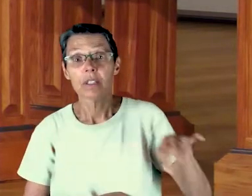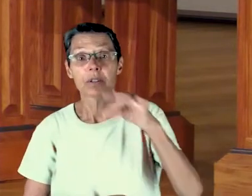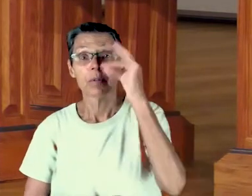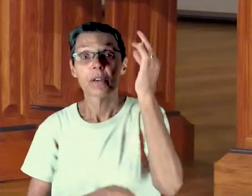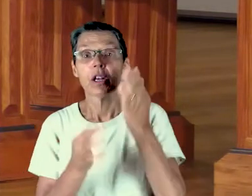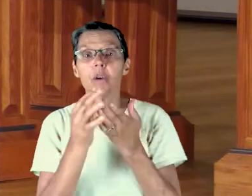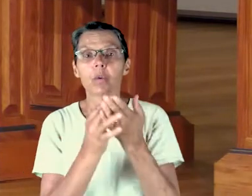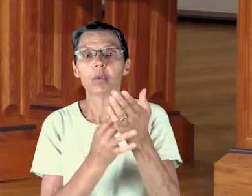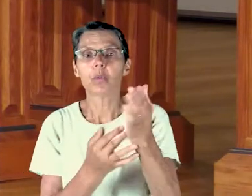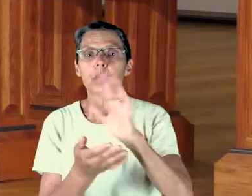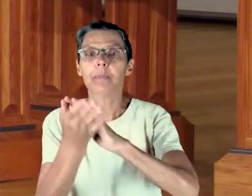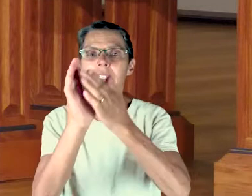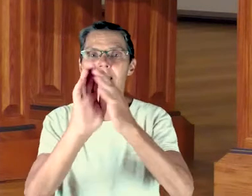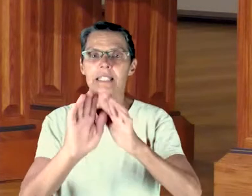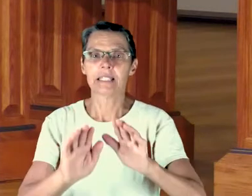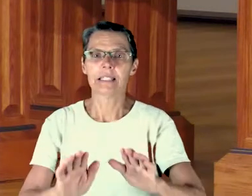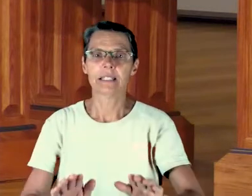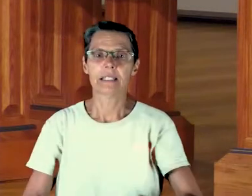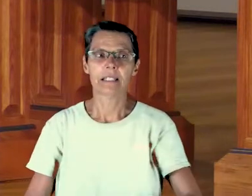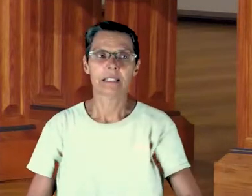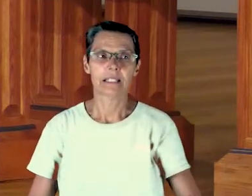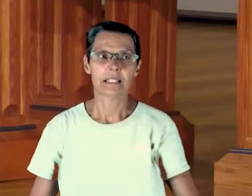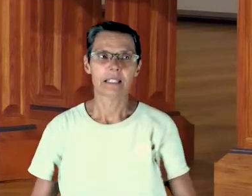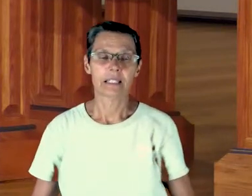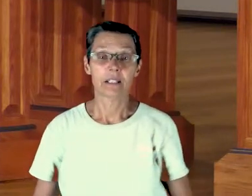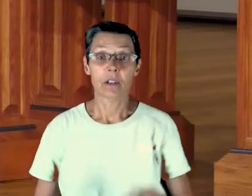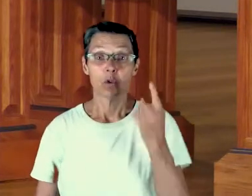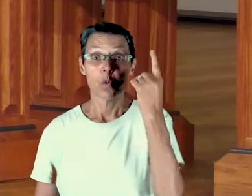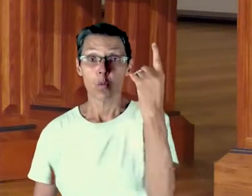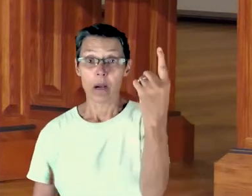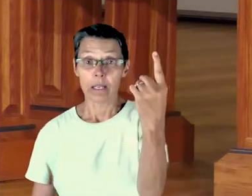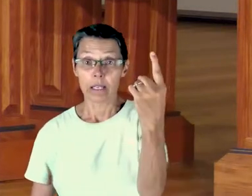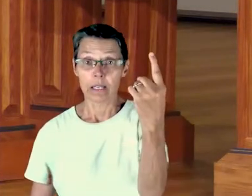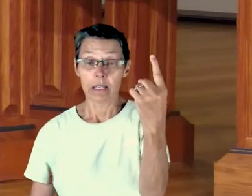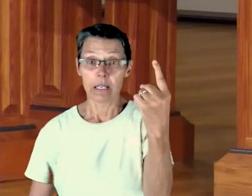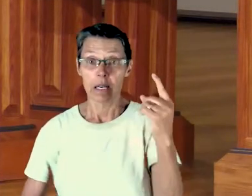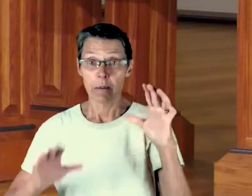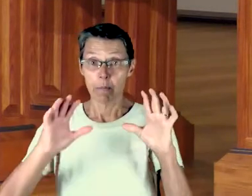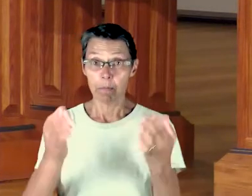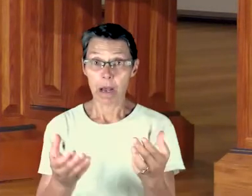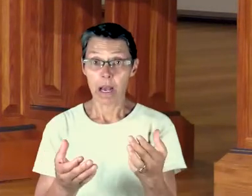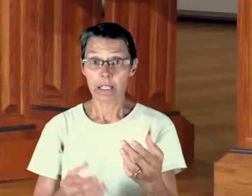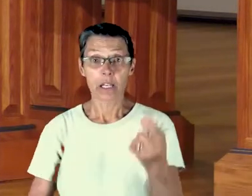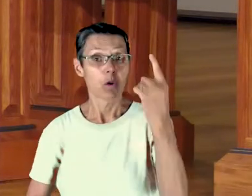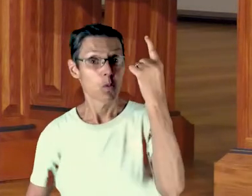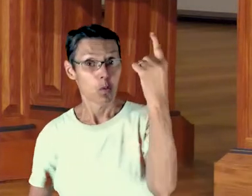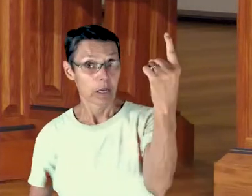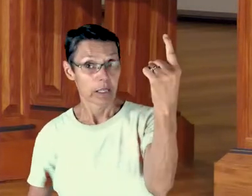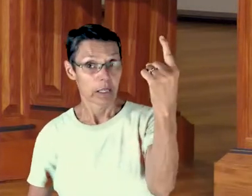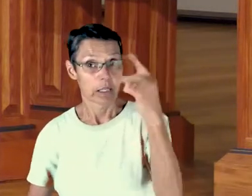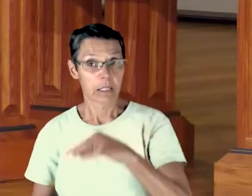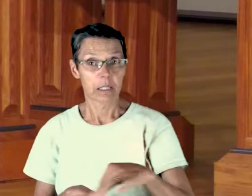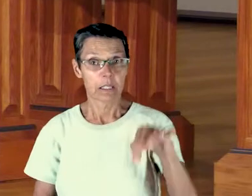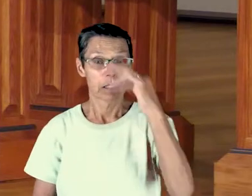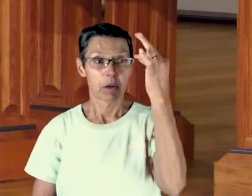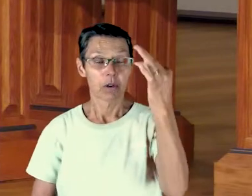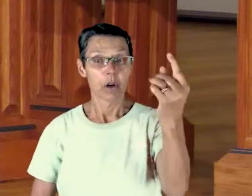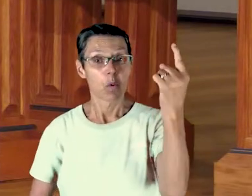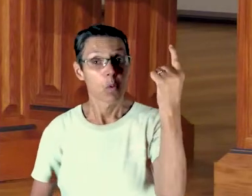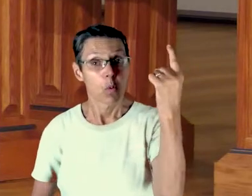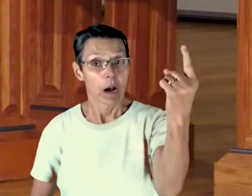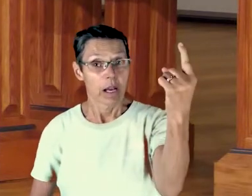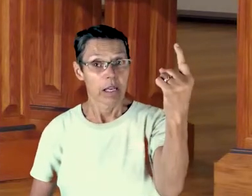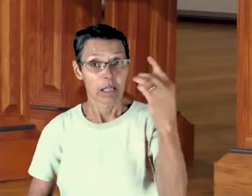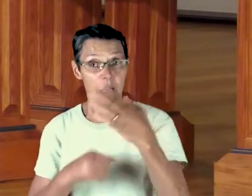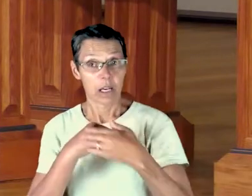of peace. There is one body, one spirit, one calling